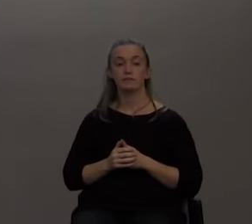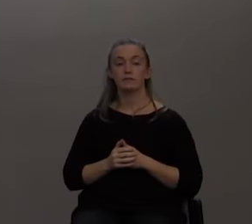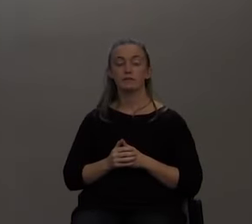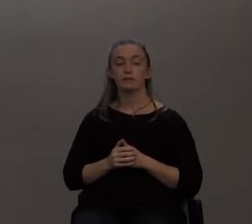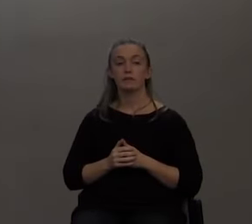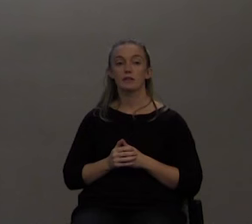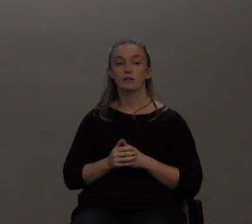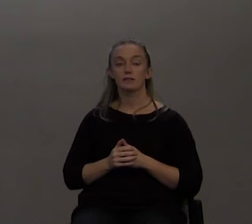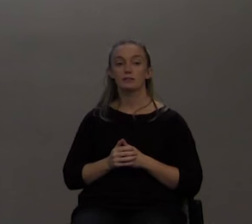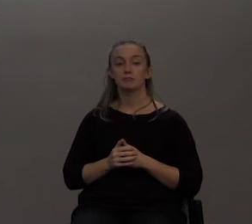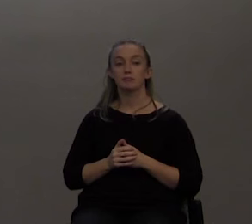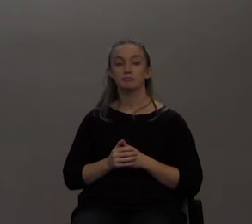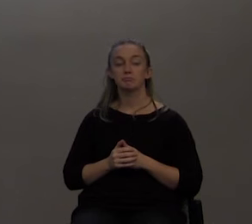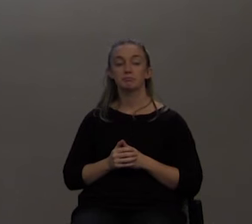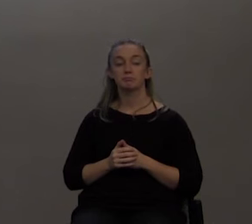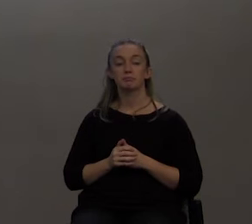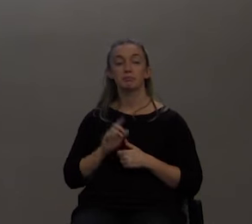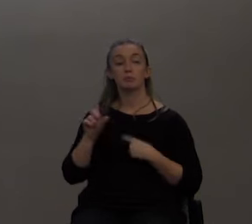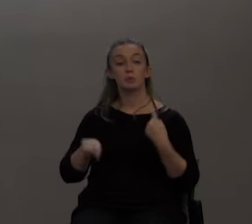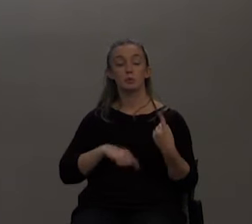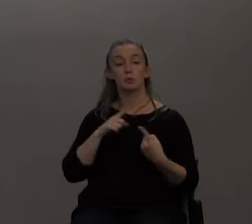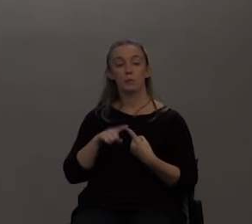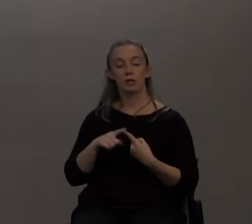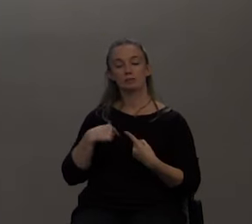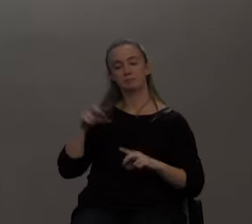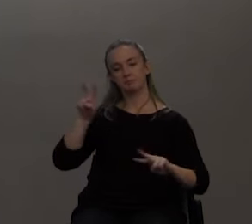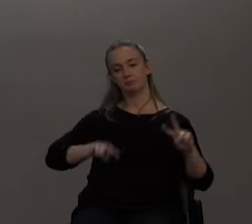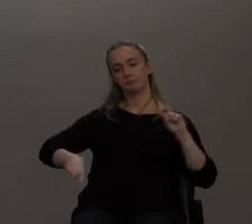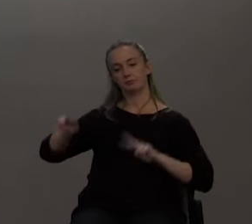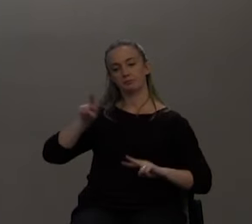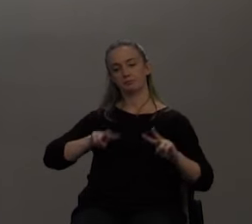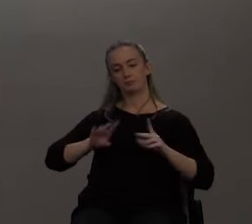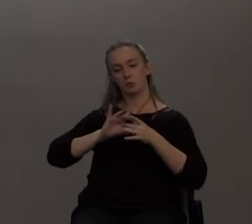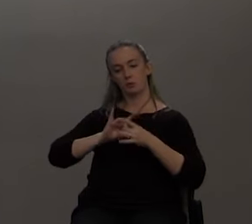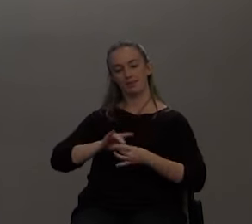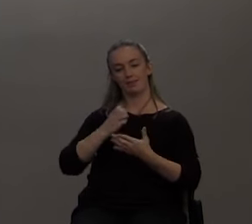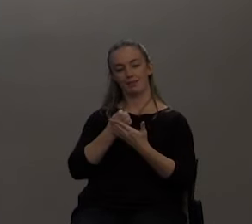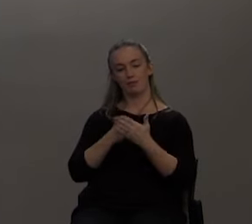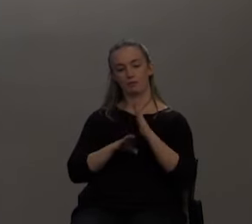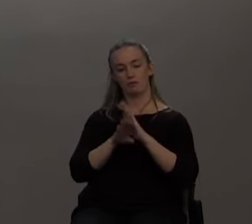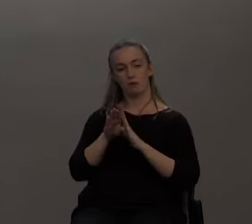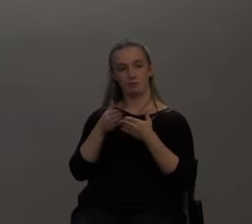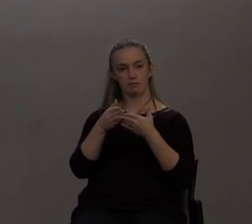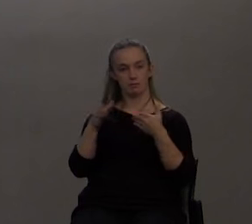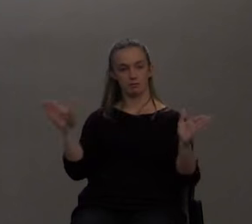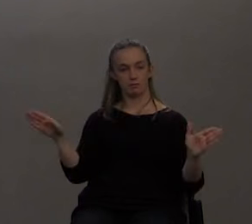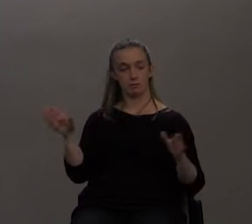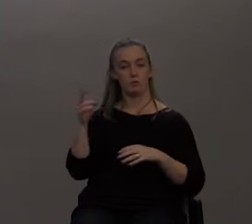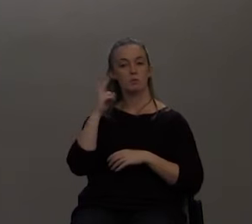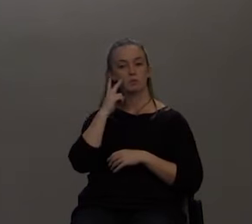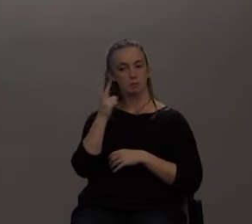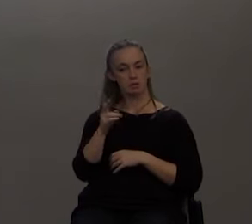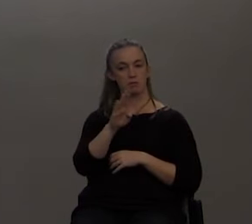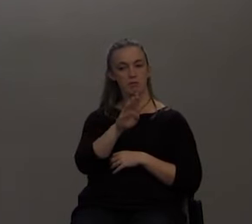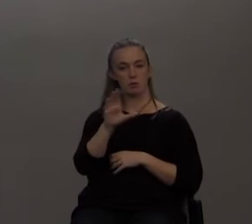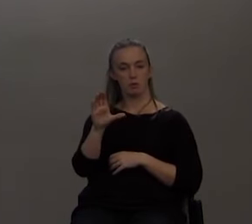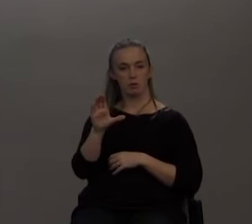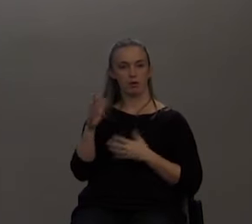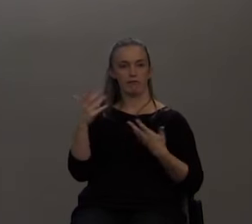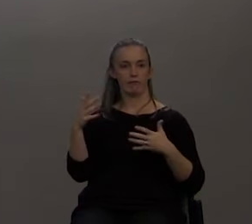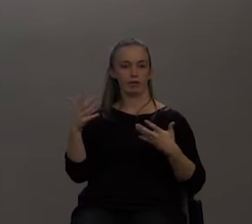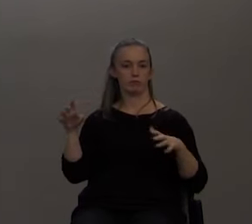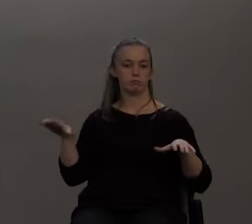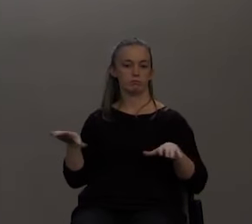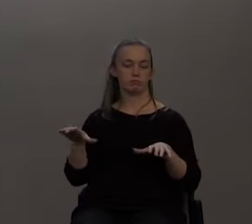So when we look at this in the terms of economic development overall, we see that Boyle County is performing much better than